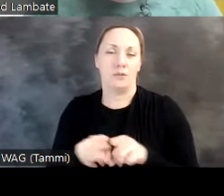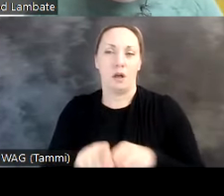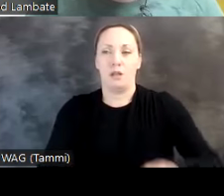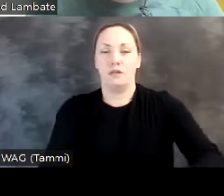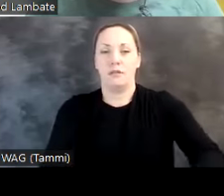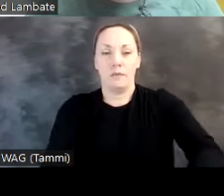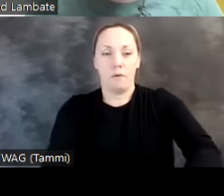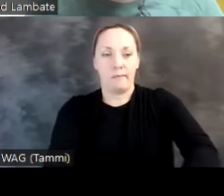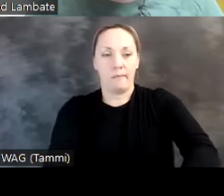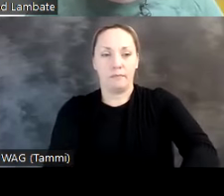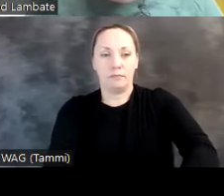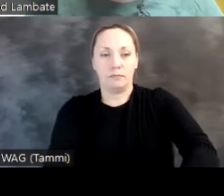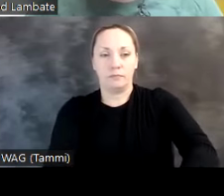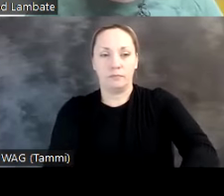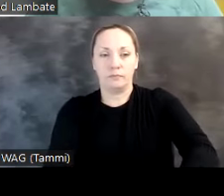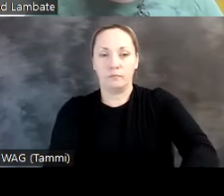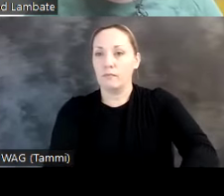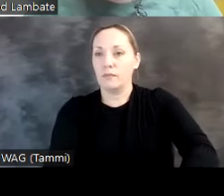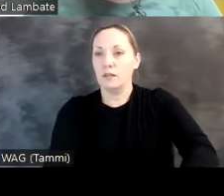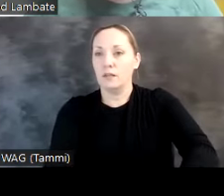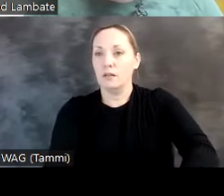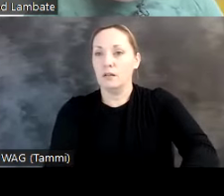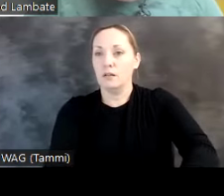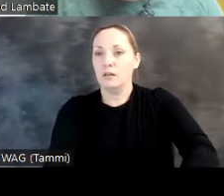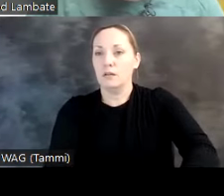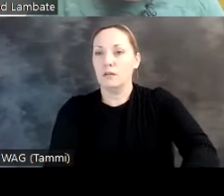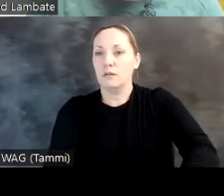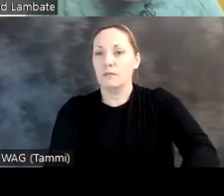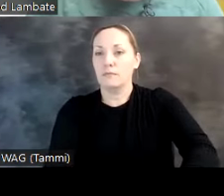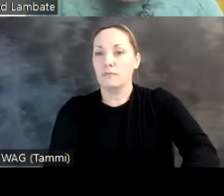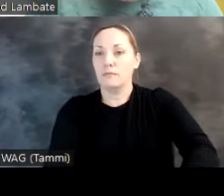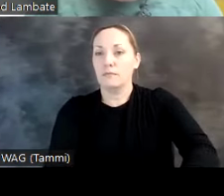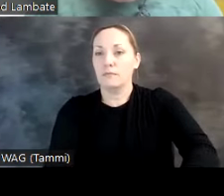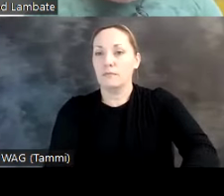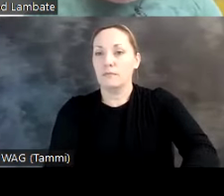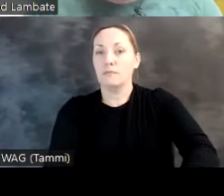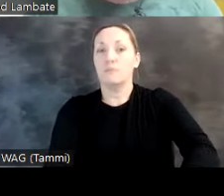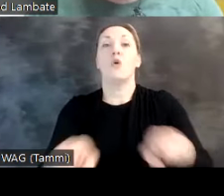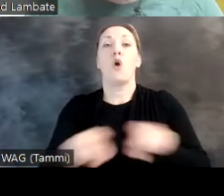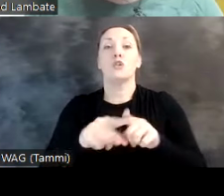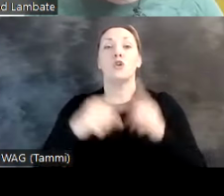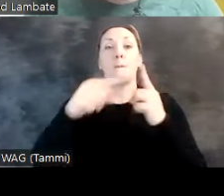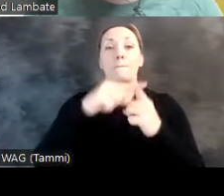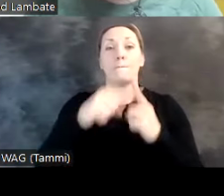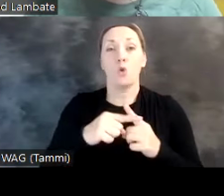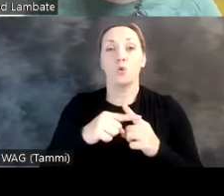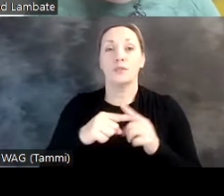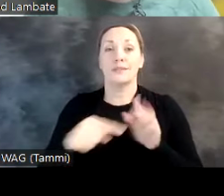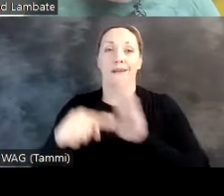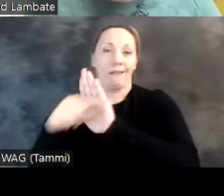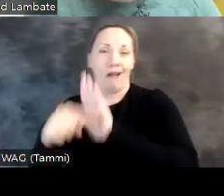that, some pros and cons about custom focus styling. The WCAG 2.2